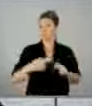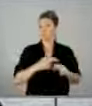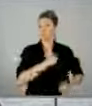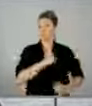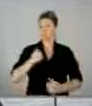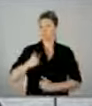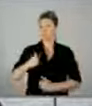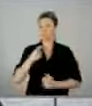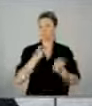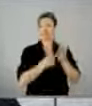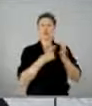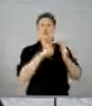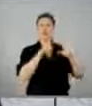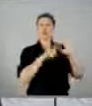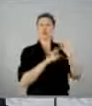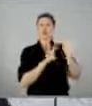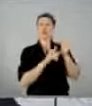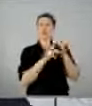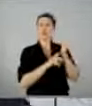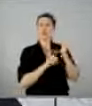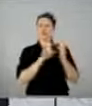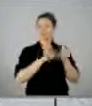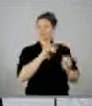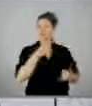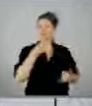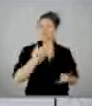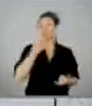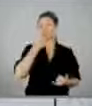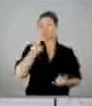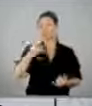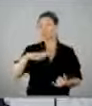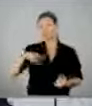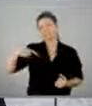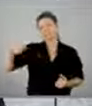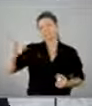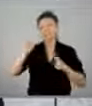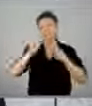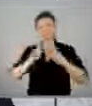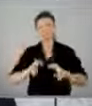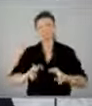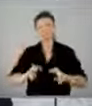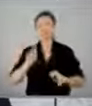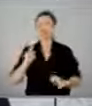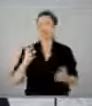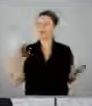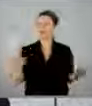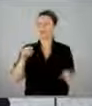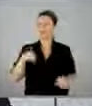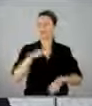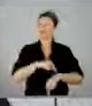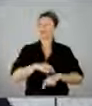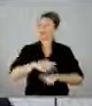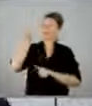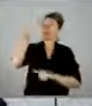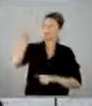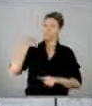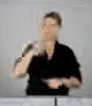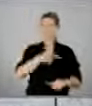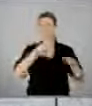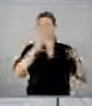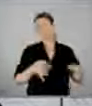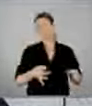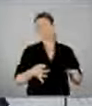for investigation, but ultimately, that was a choice made at the time. Why didn't the Minister tell you, Prime Minister?